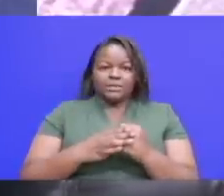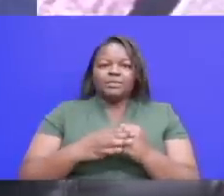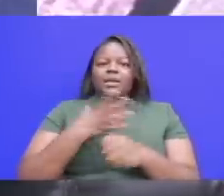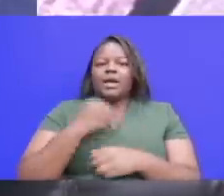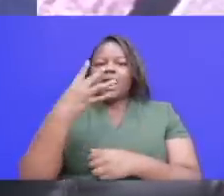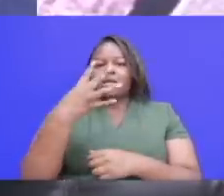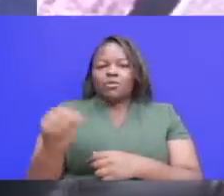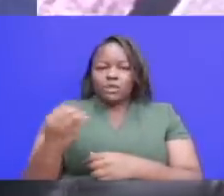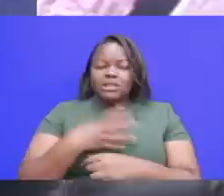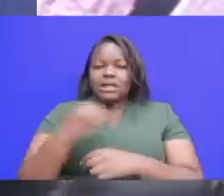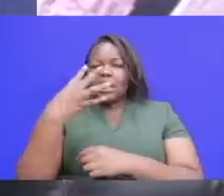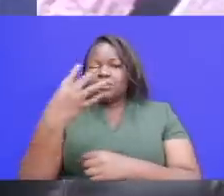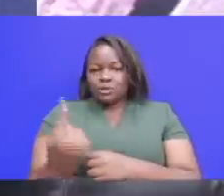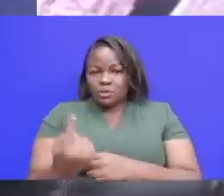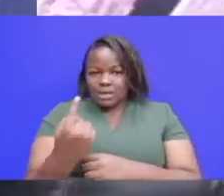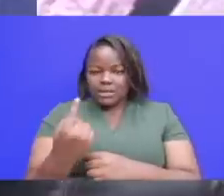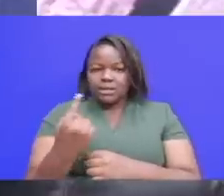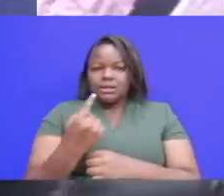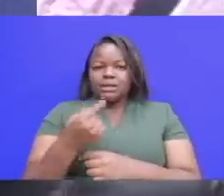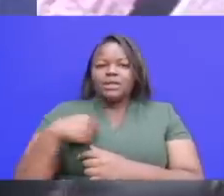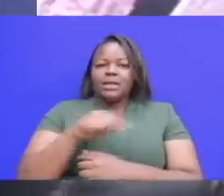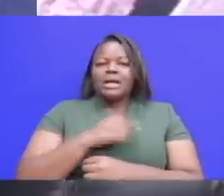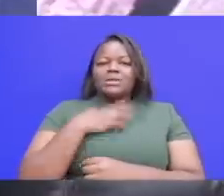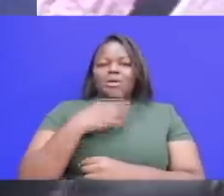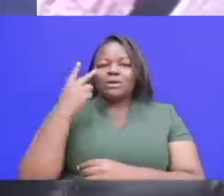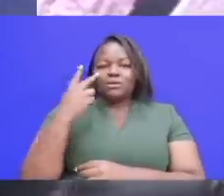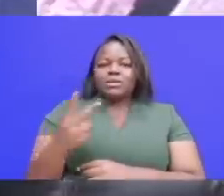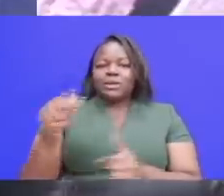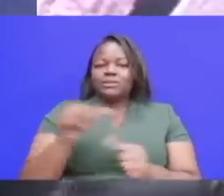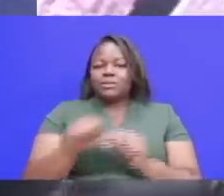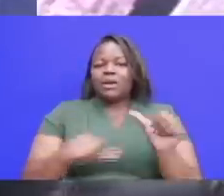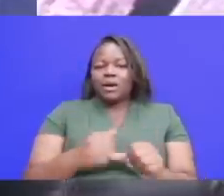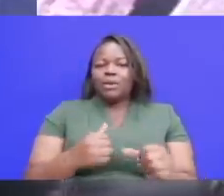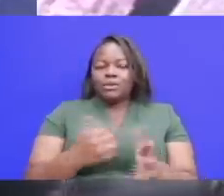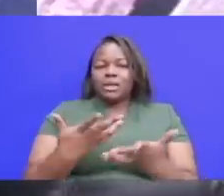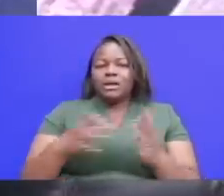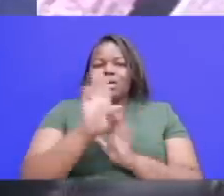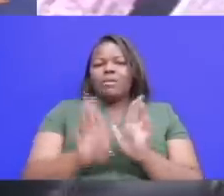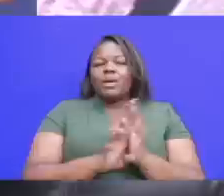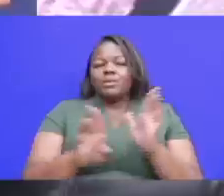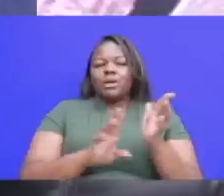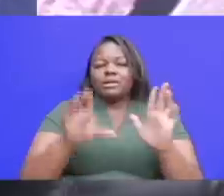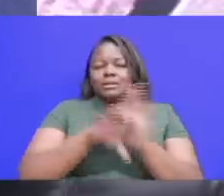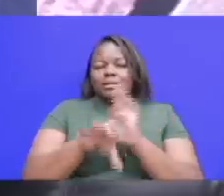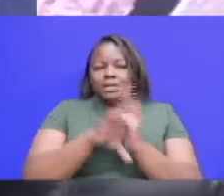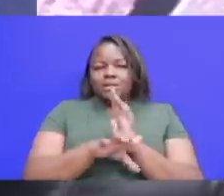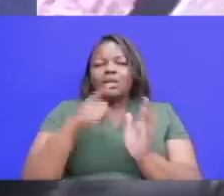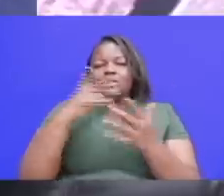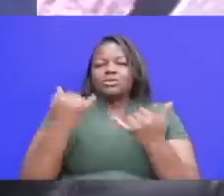looking even in 41, we are looking at a very bunch of the scriptures. Mm-hmm. Joseph is the one who was,